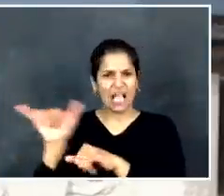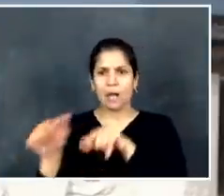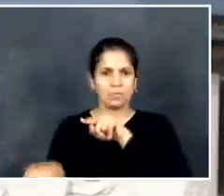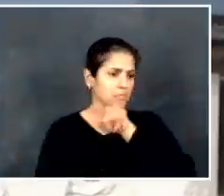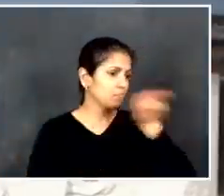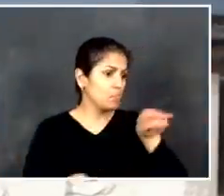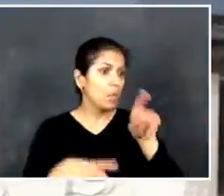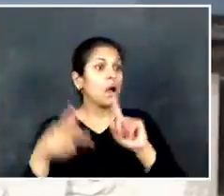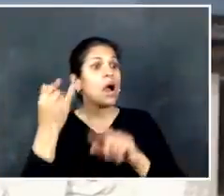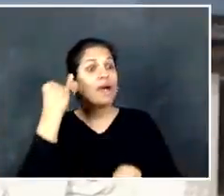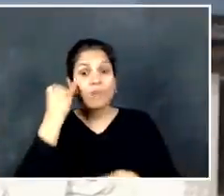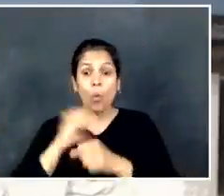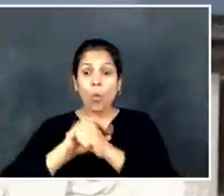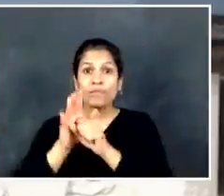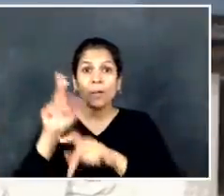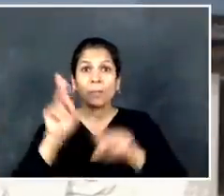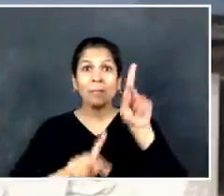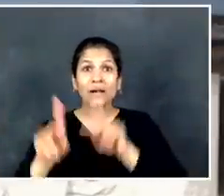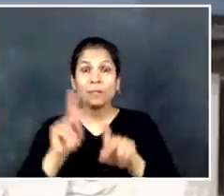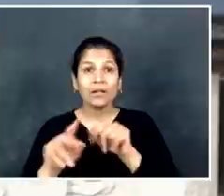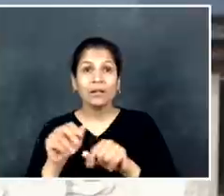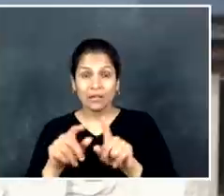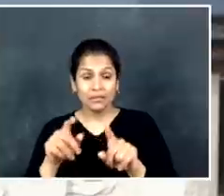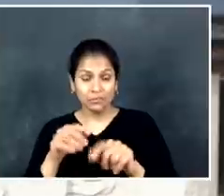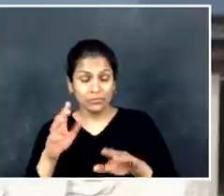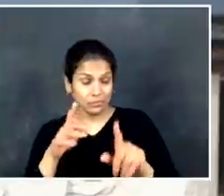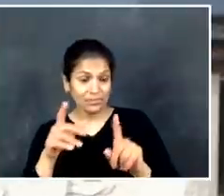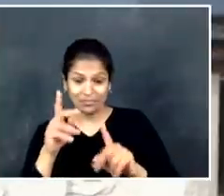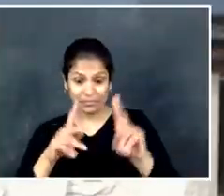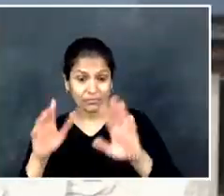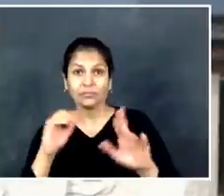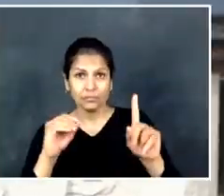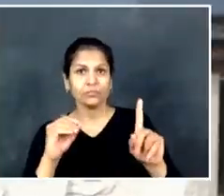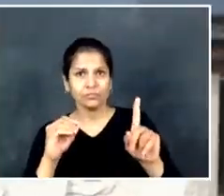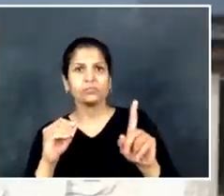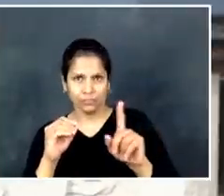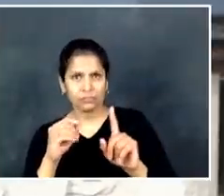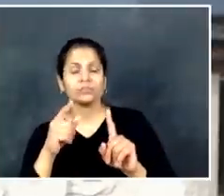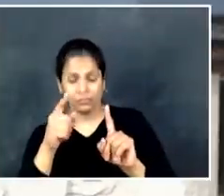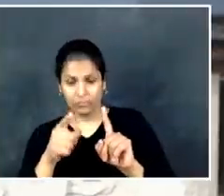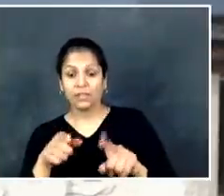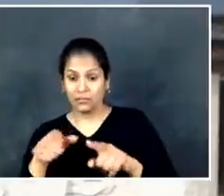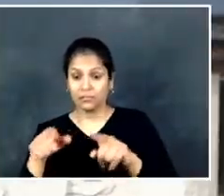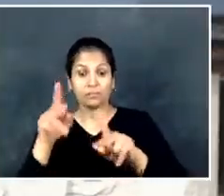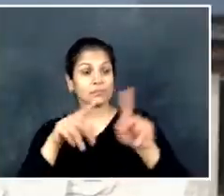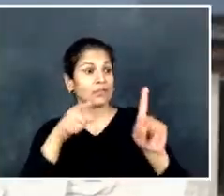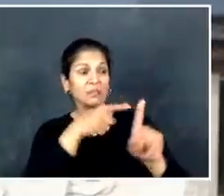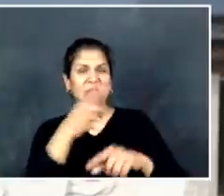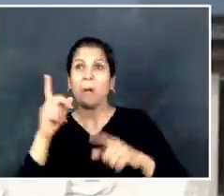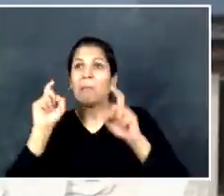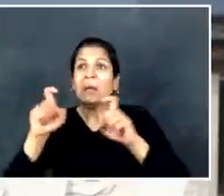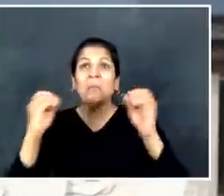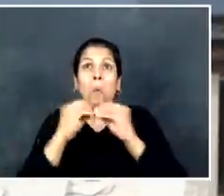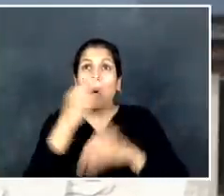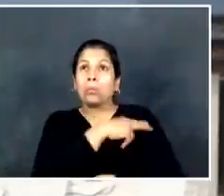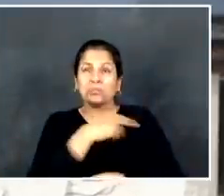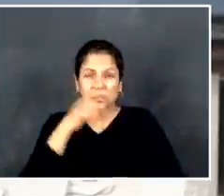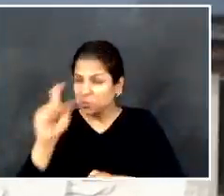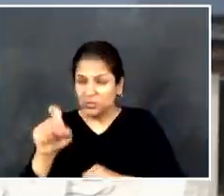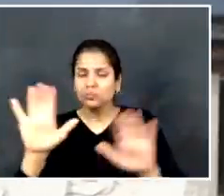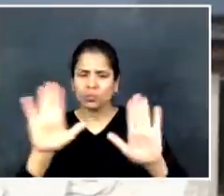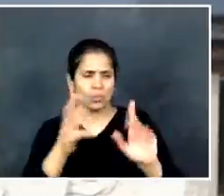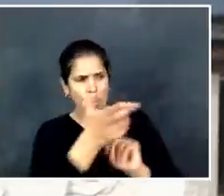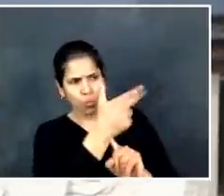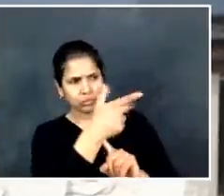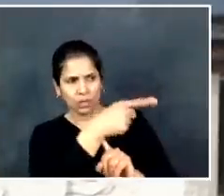beds, when we go into the next phase of really pushing back the disease, and then lots of testing, lots